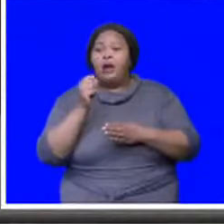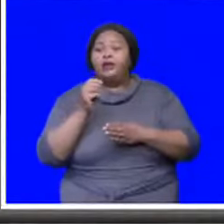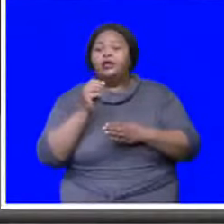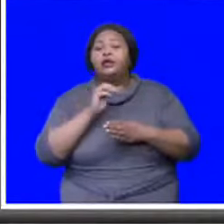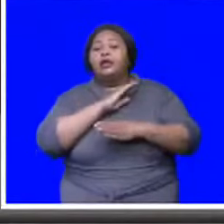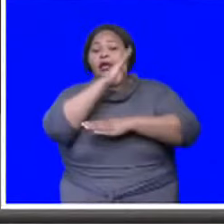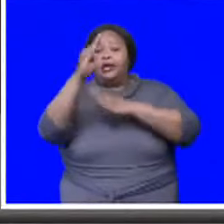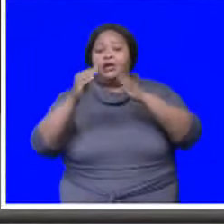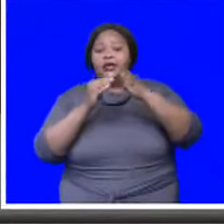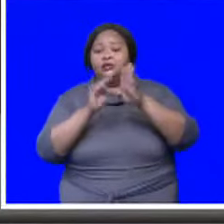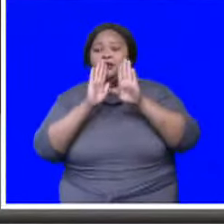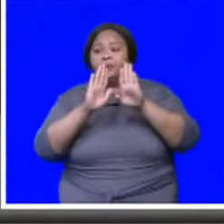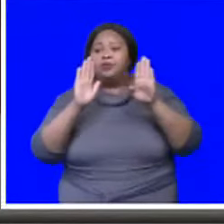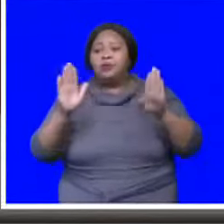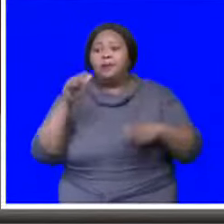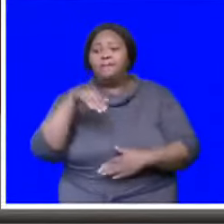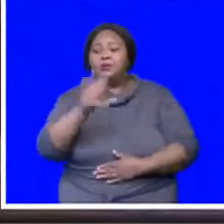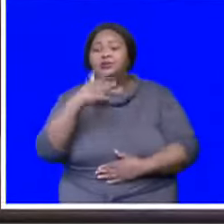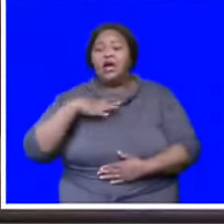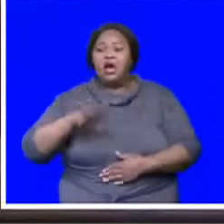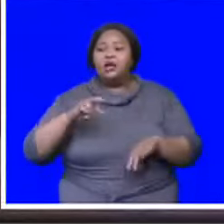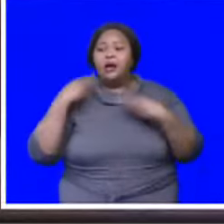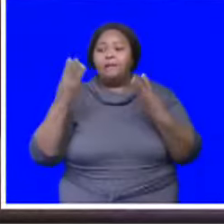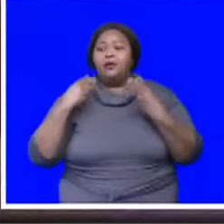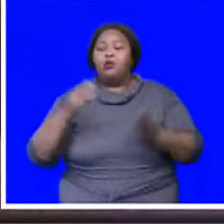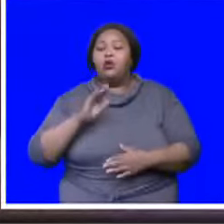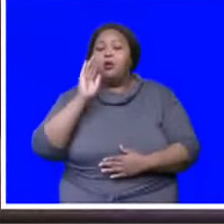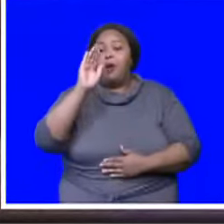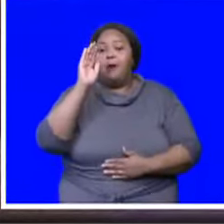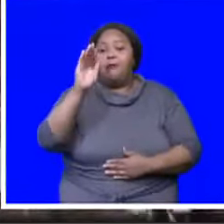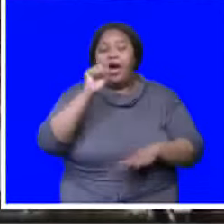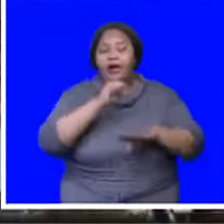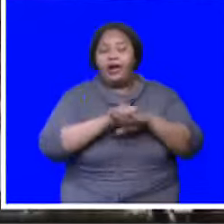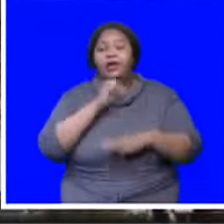them if they have contributions to make. For Eswatini